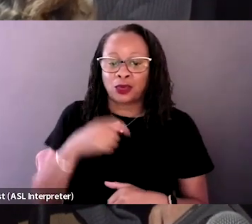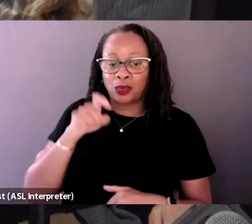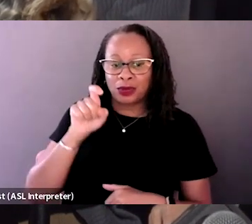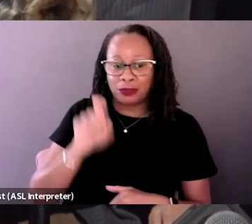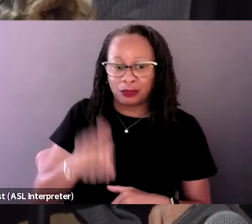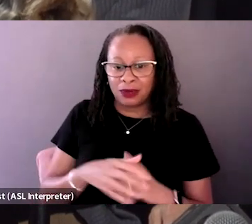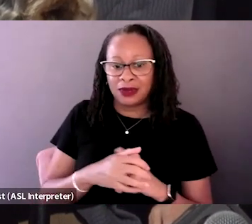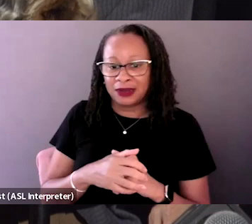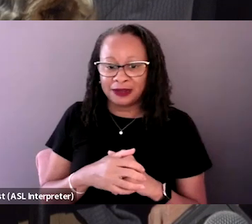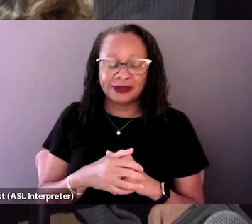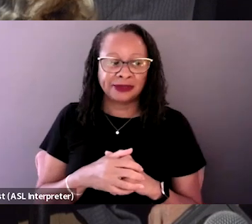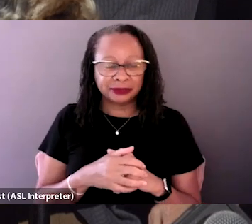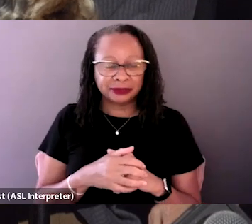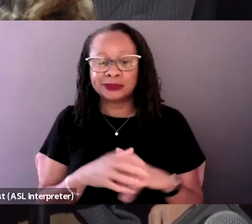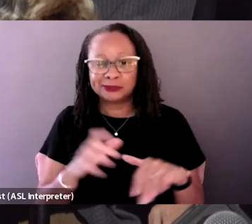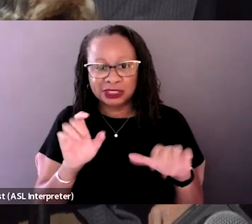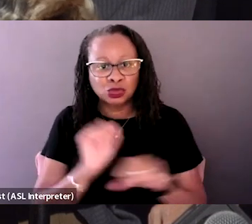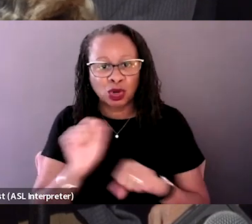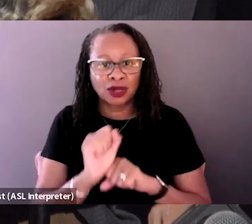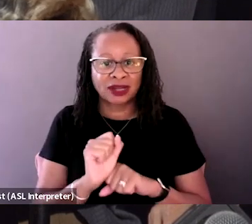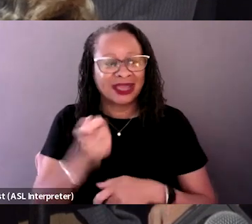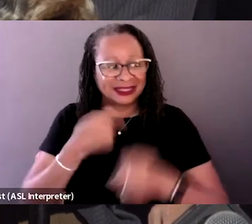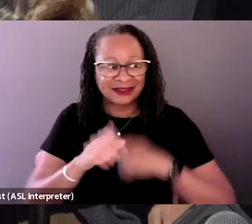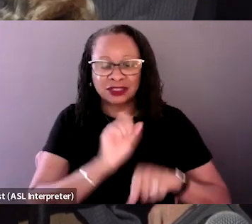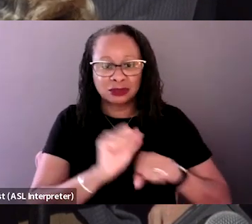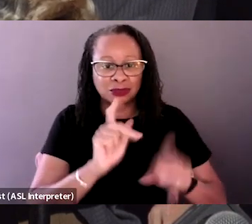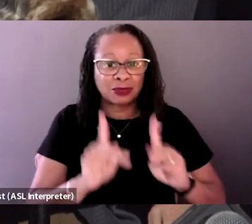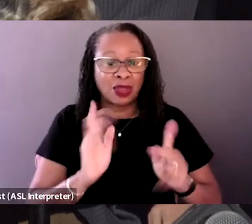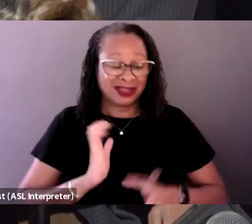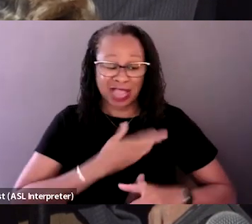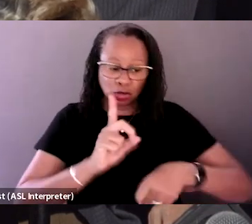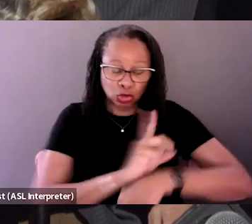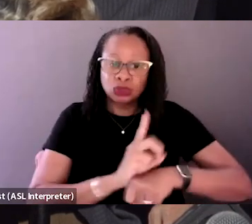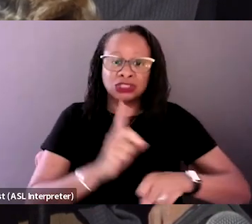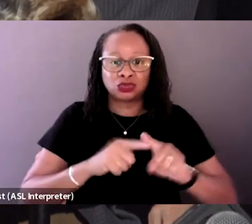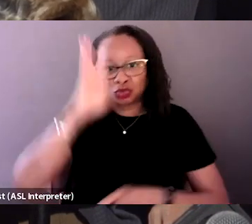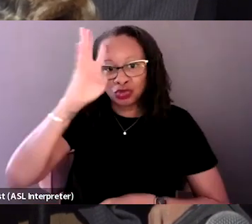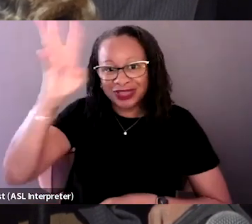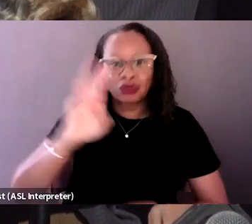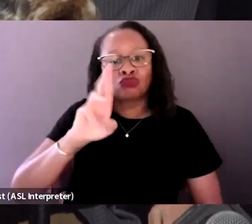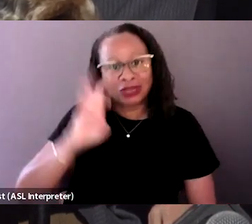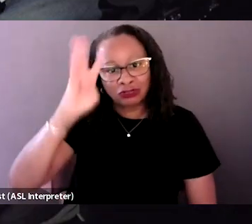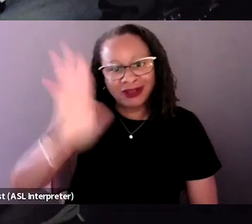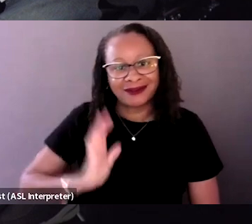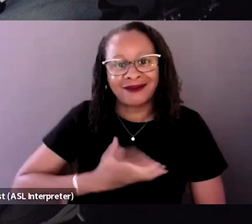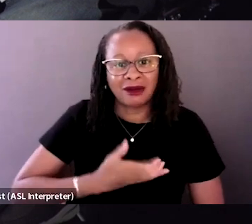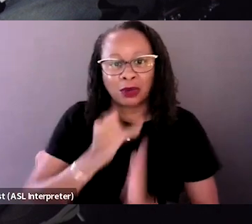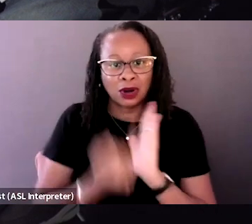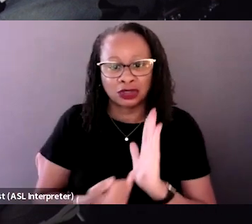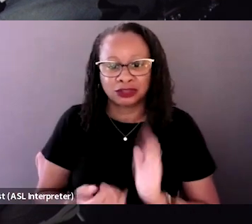we must work instead of these people. It's our duty create our art.